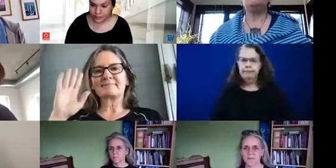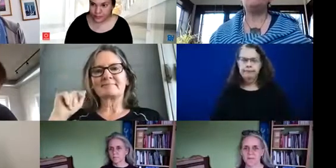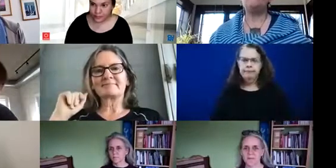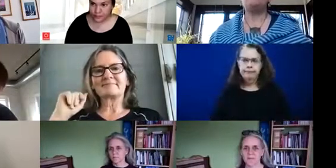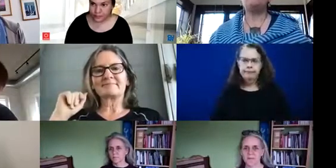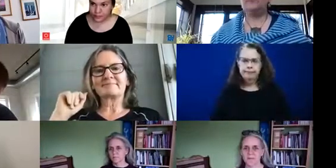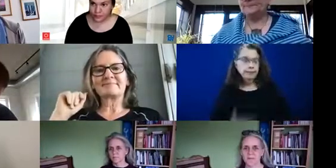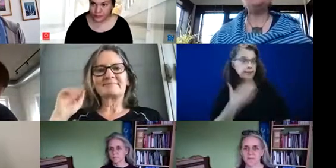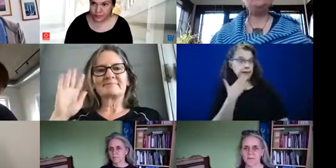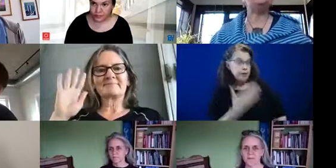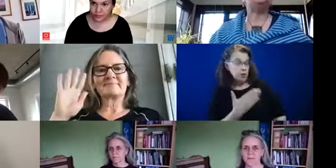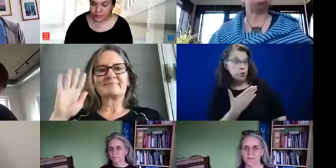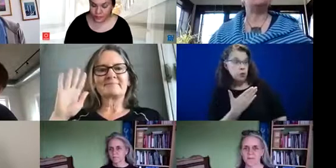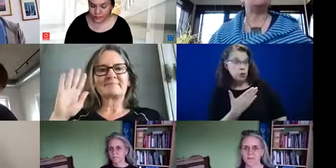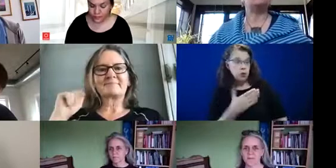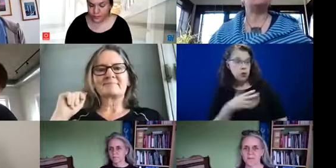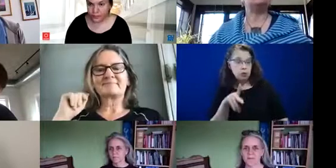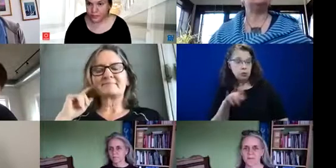Okay, thank you. And Patricia?